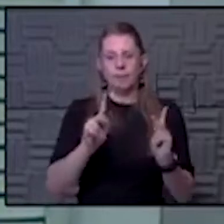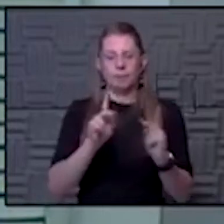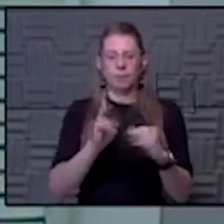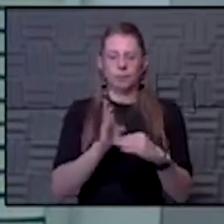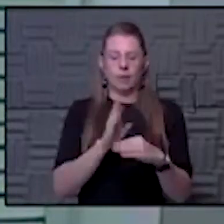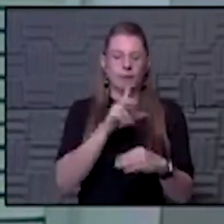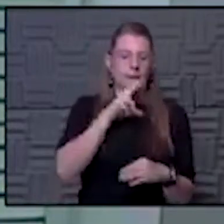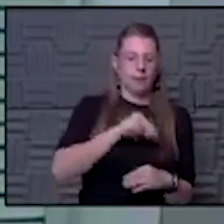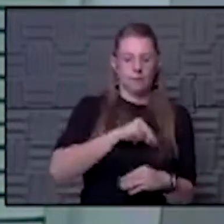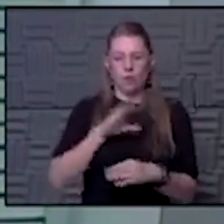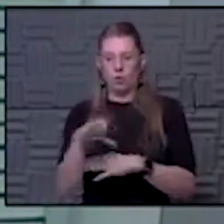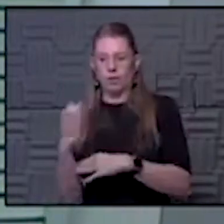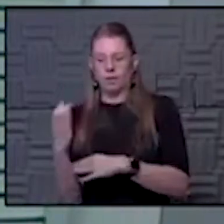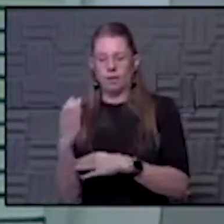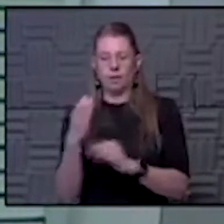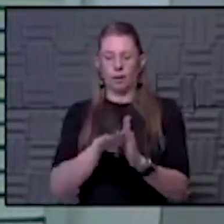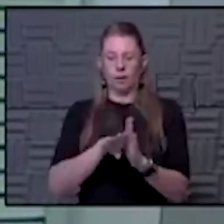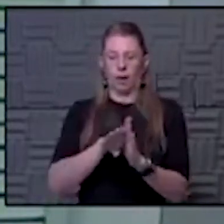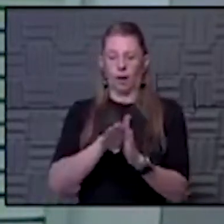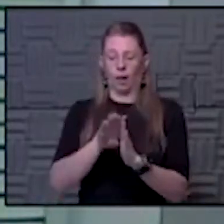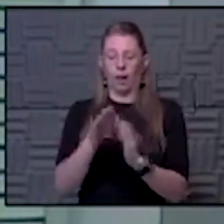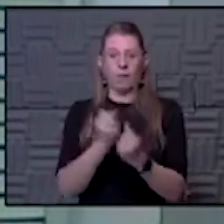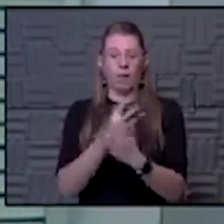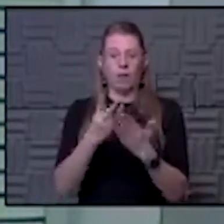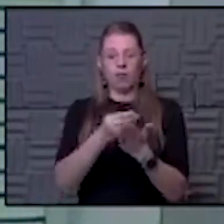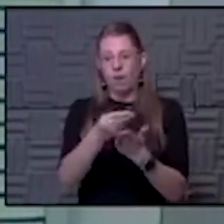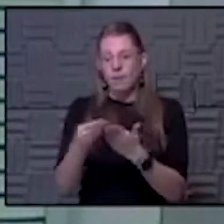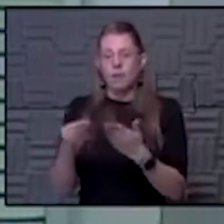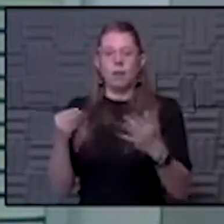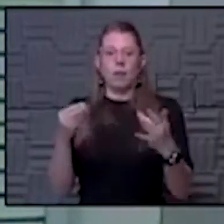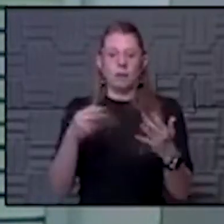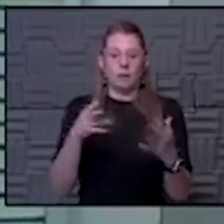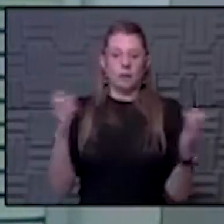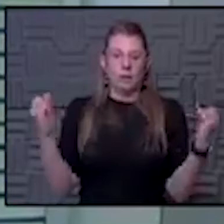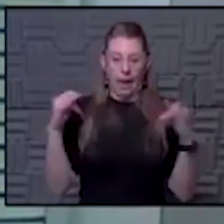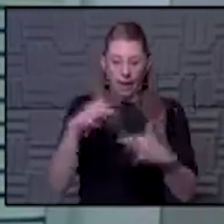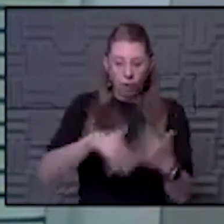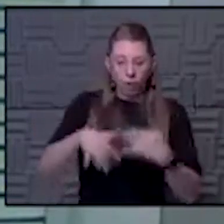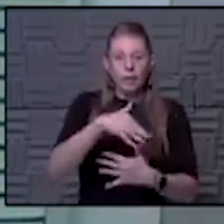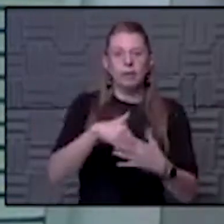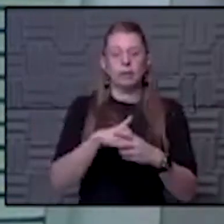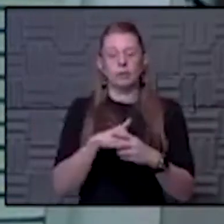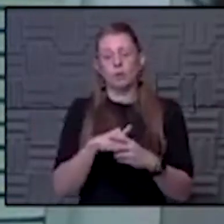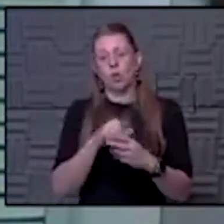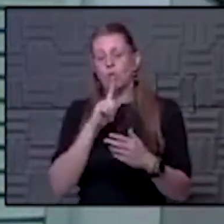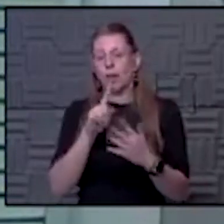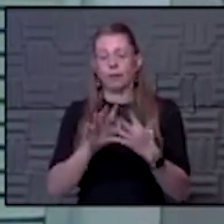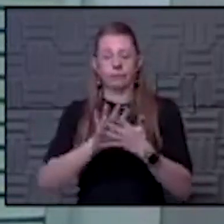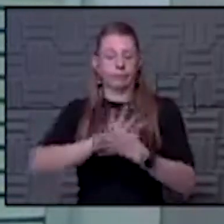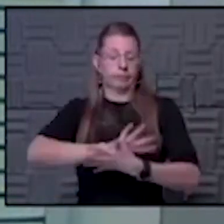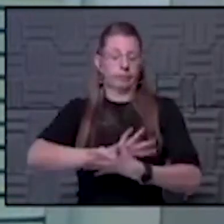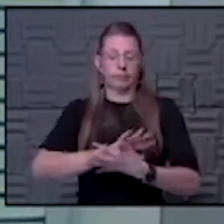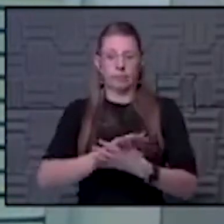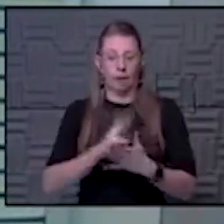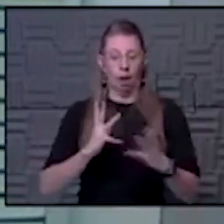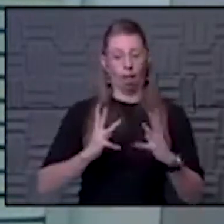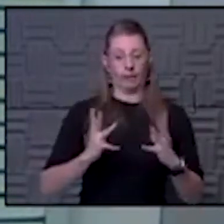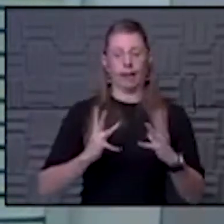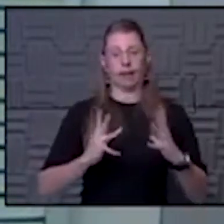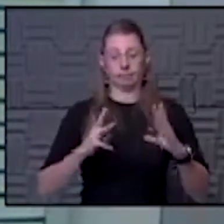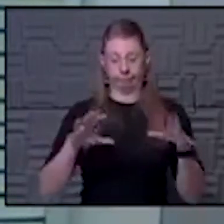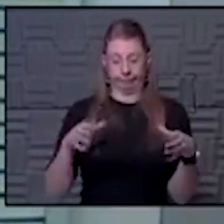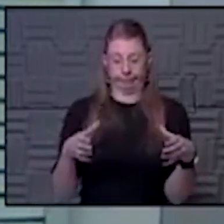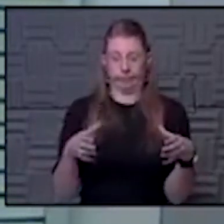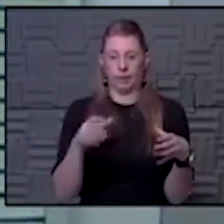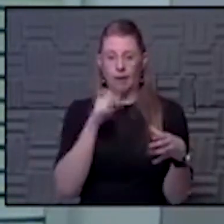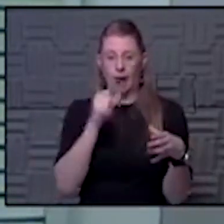Christmas, just start doing an uptick of everything, of shopping, of gatherings. So it's really a blur of a holiday and not a point